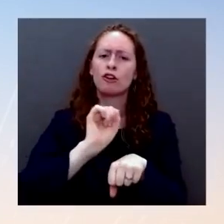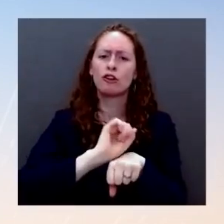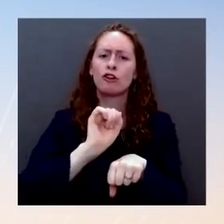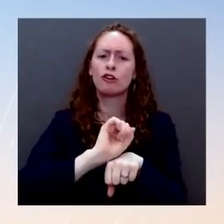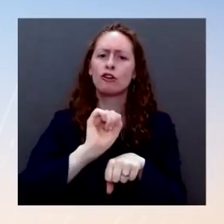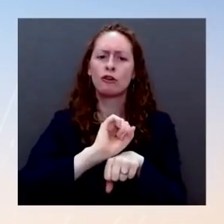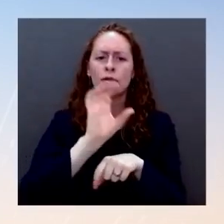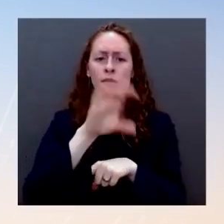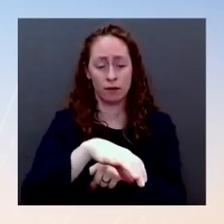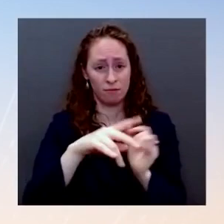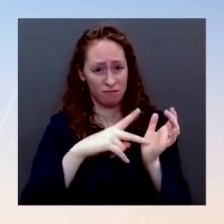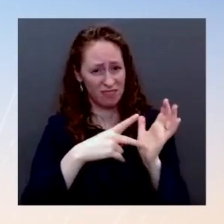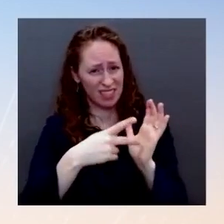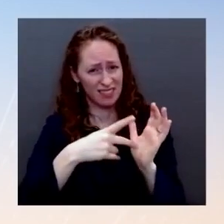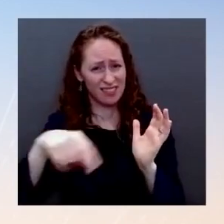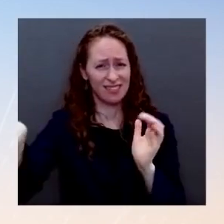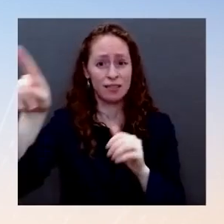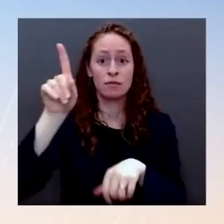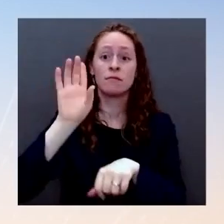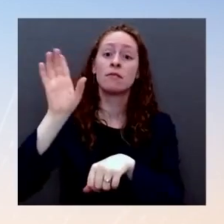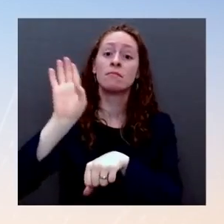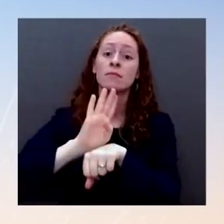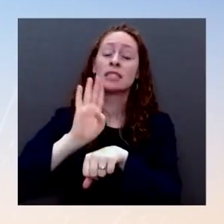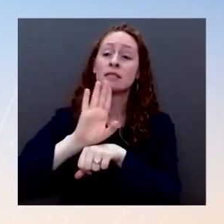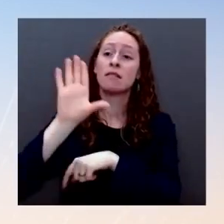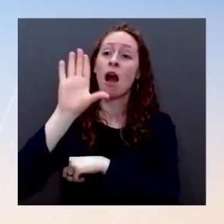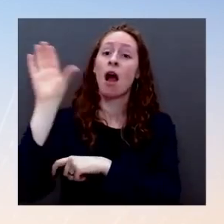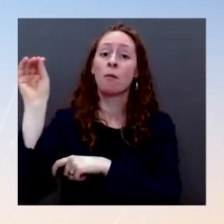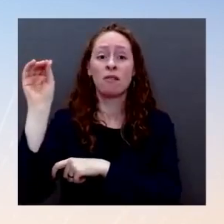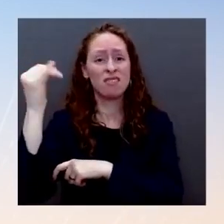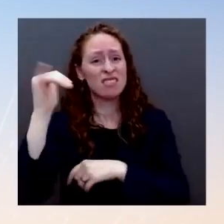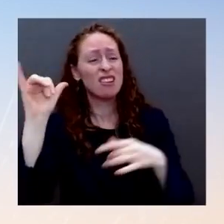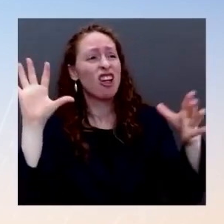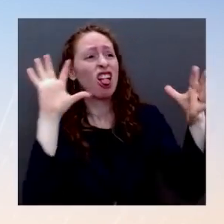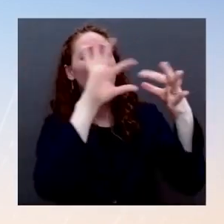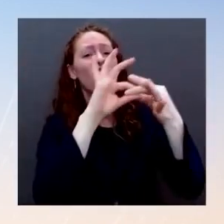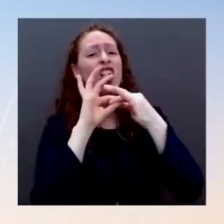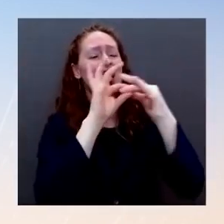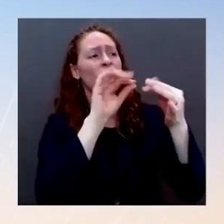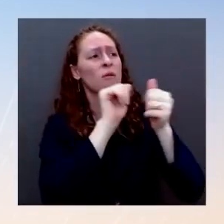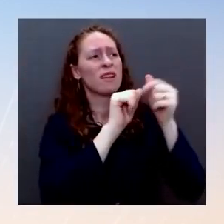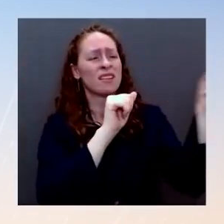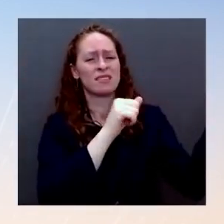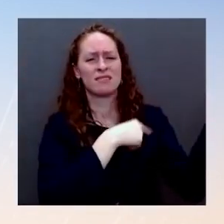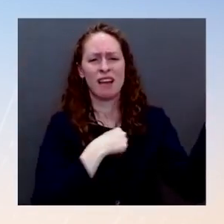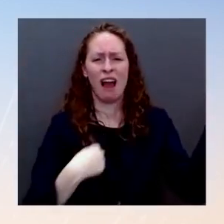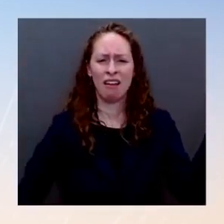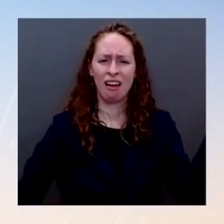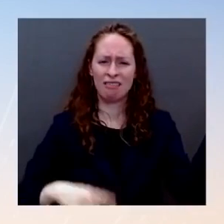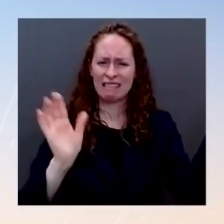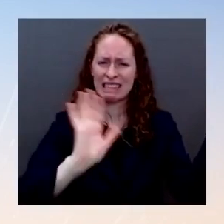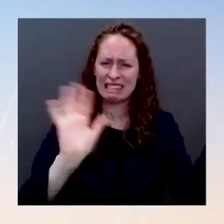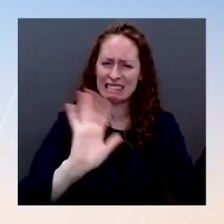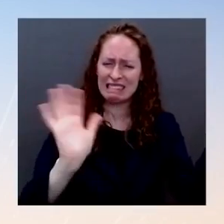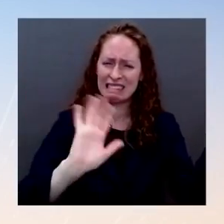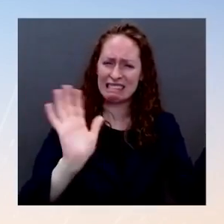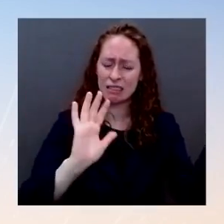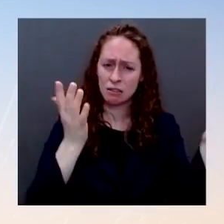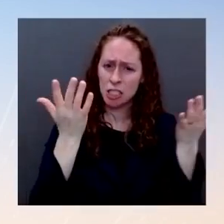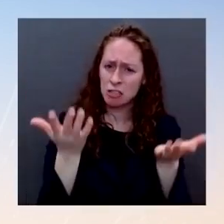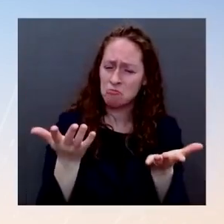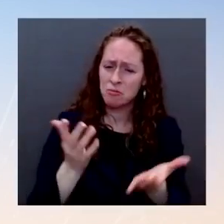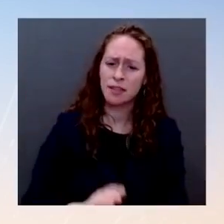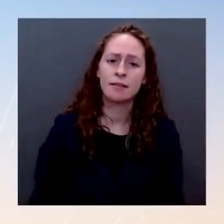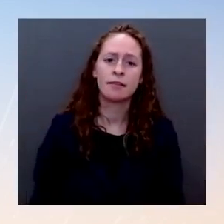one company, but as a general matter, we believe the private sector should oppose the PRC's human rights abuses and genocide in Xinjiang.